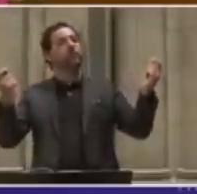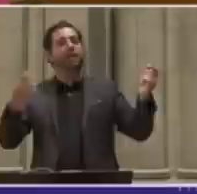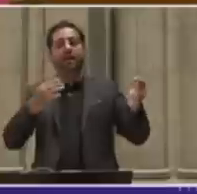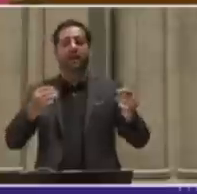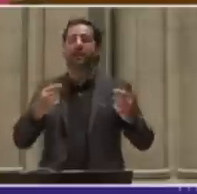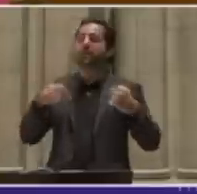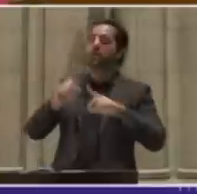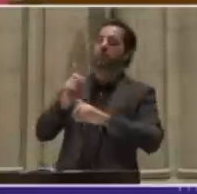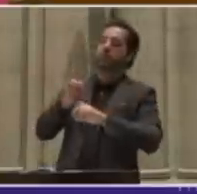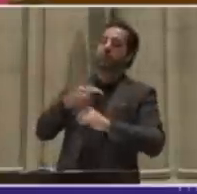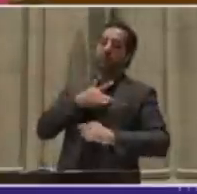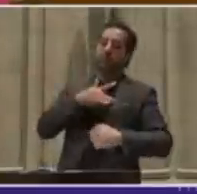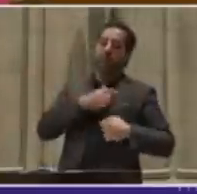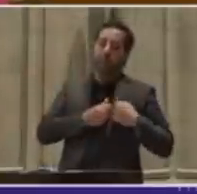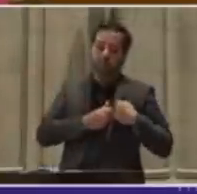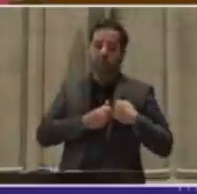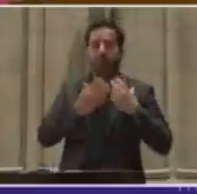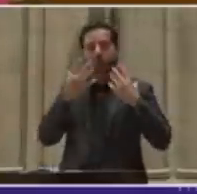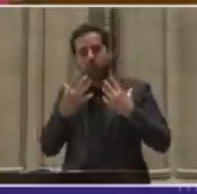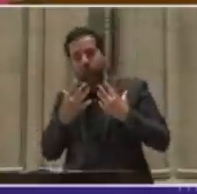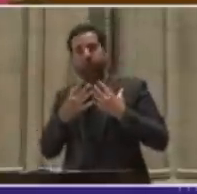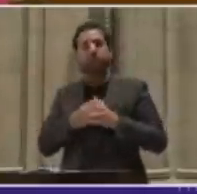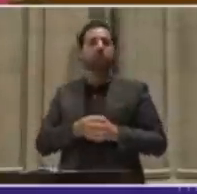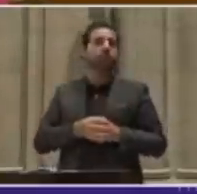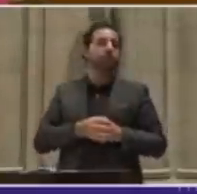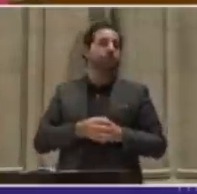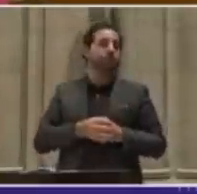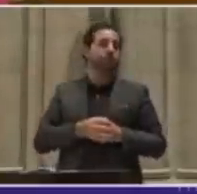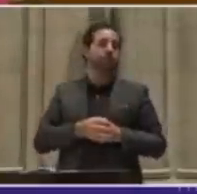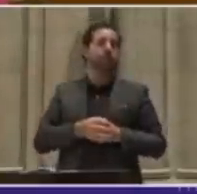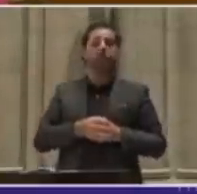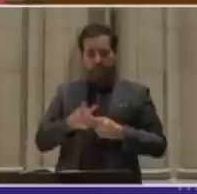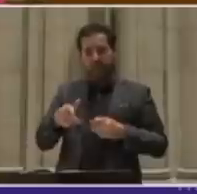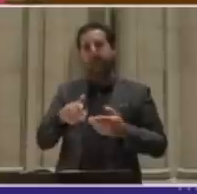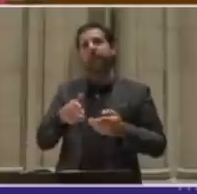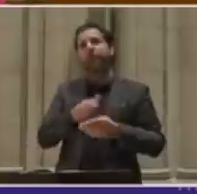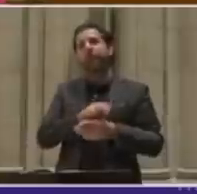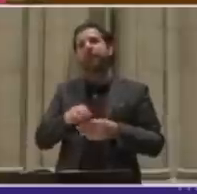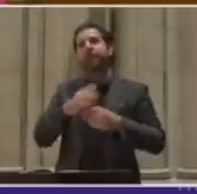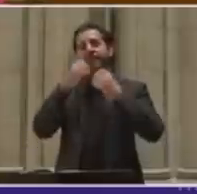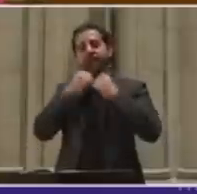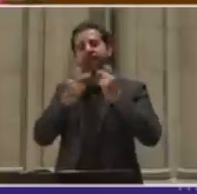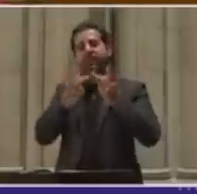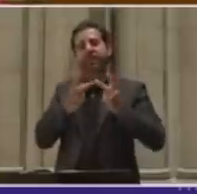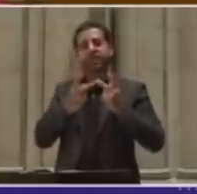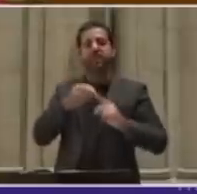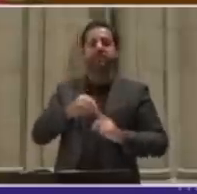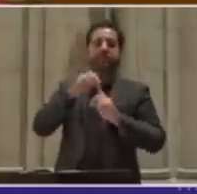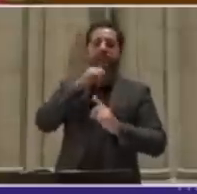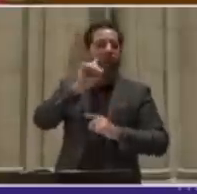and in moments of heartache, mourning, and sadness. It is a holy and a sacred place, special not only